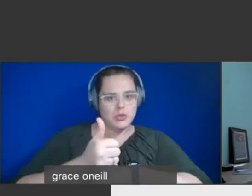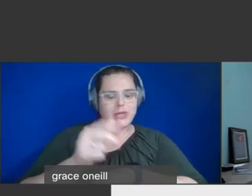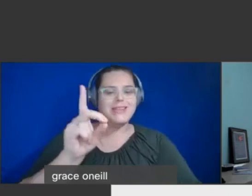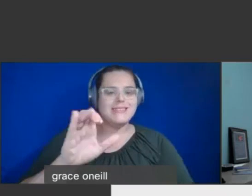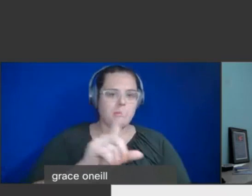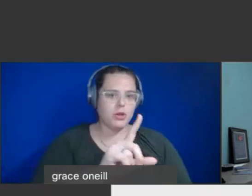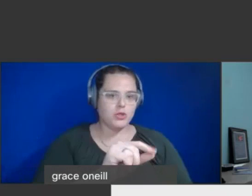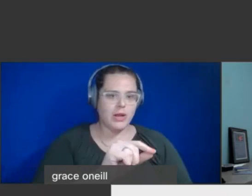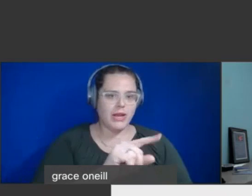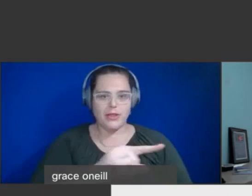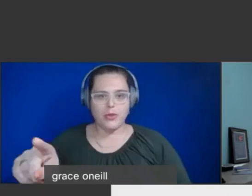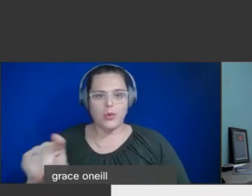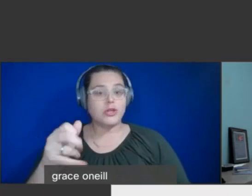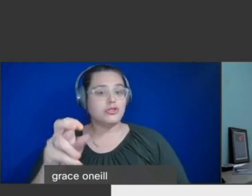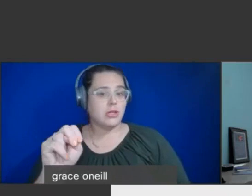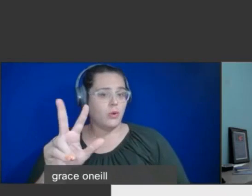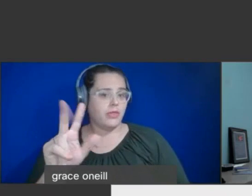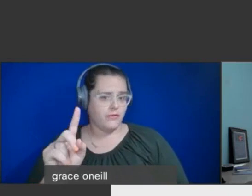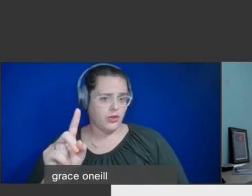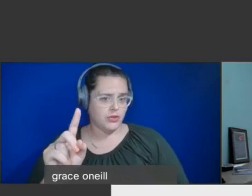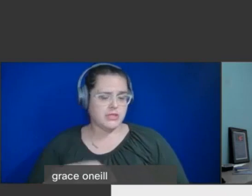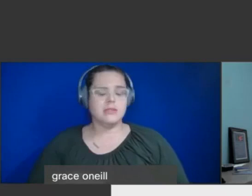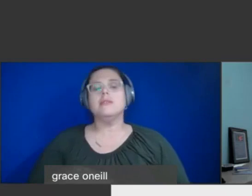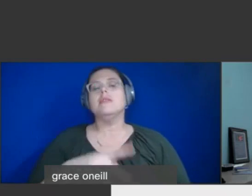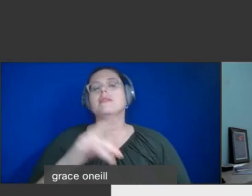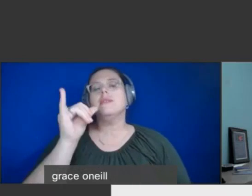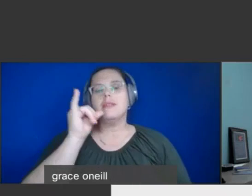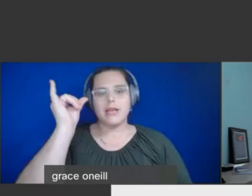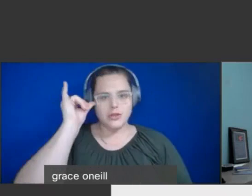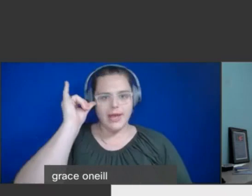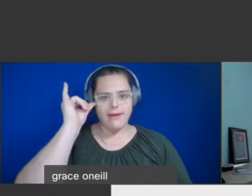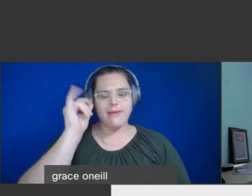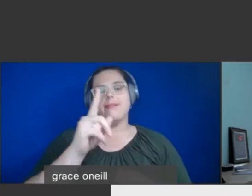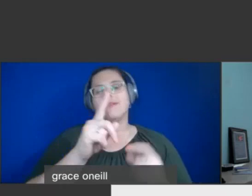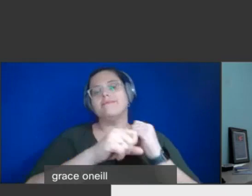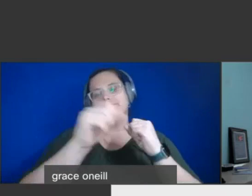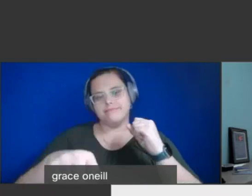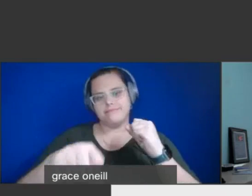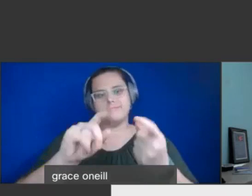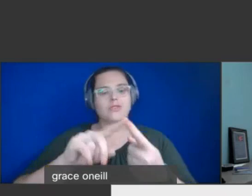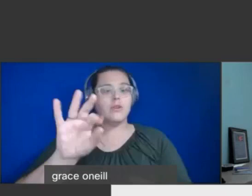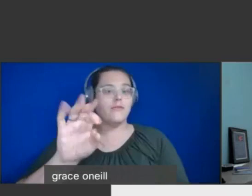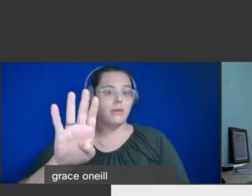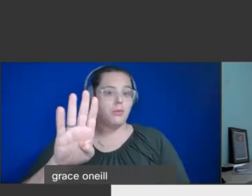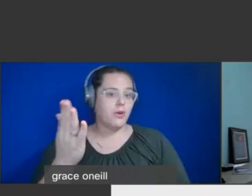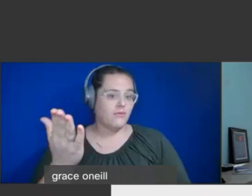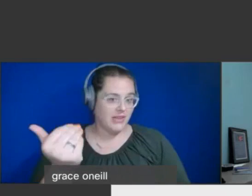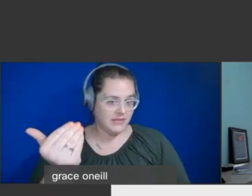through January 31st. Yesterday, she extended that through February the 15th.